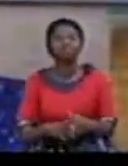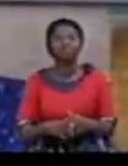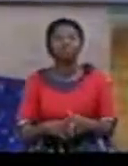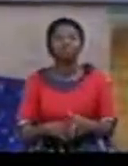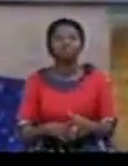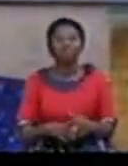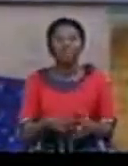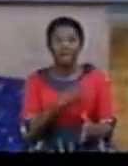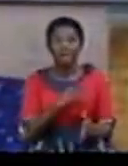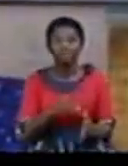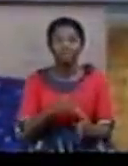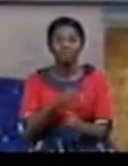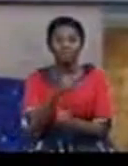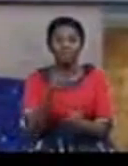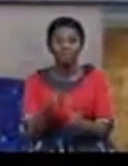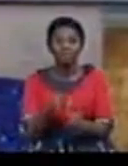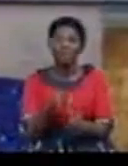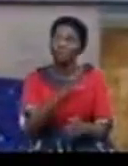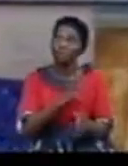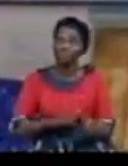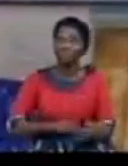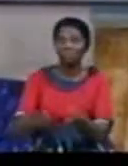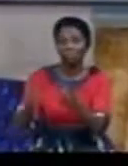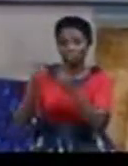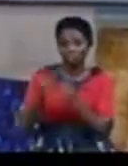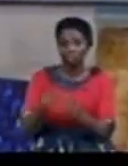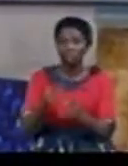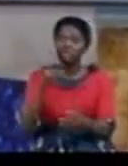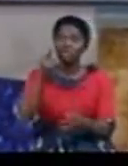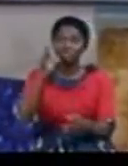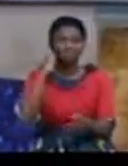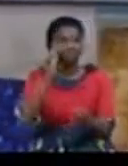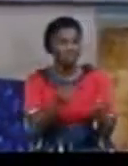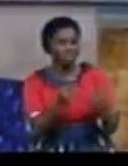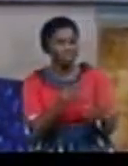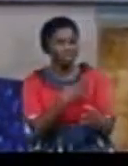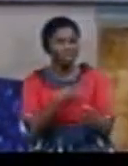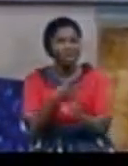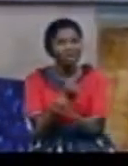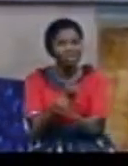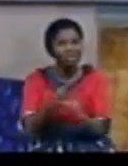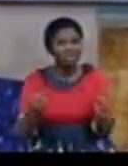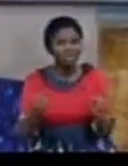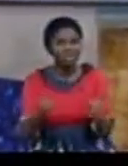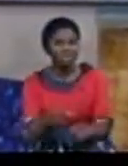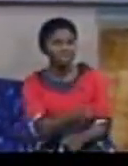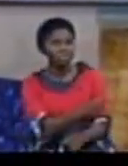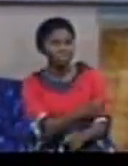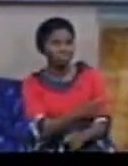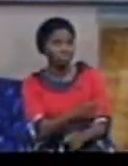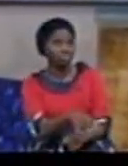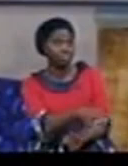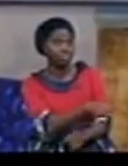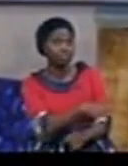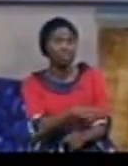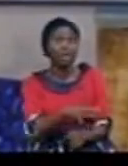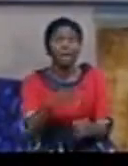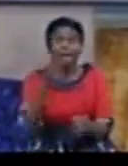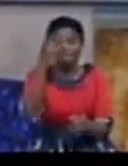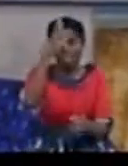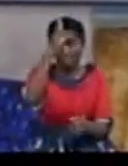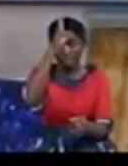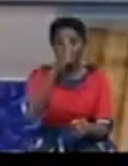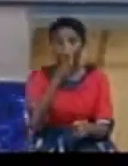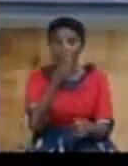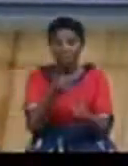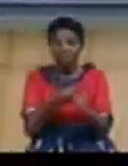parents, when Christ comes, he shall call, he shall come, and he shall save those parents from